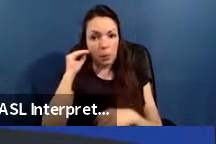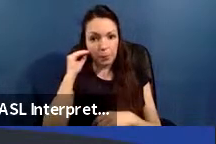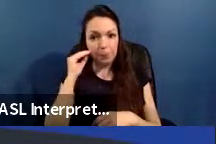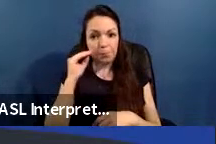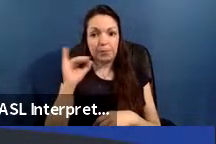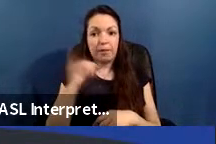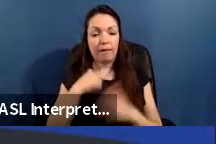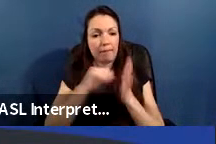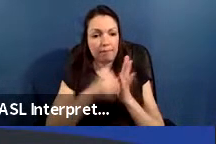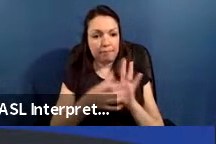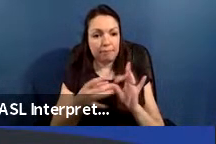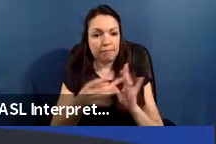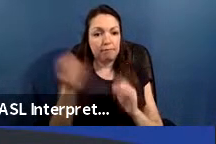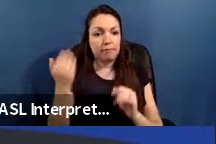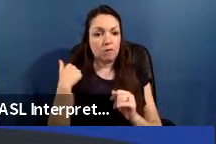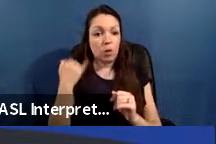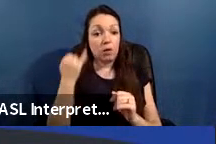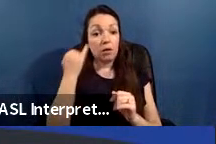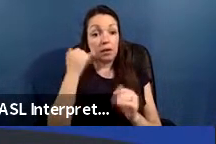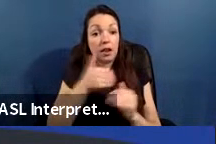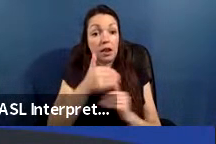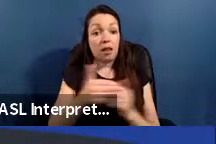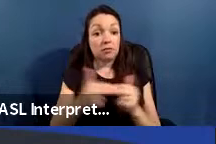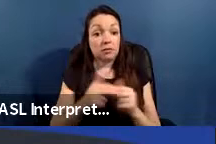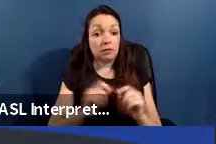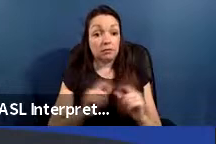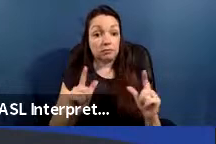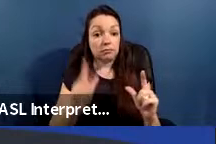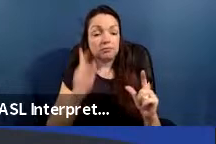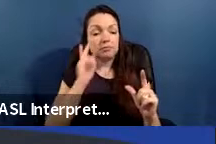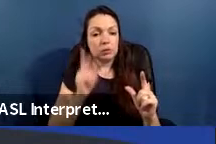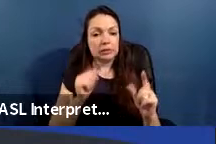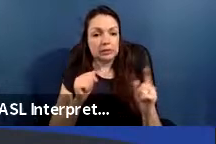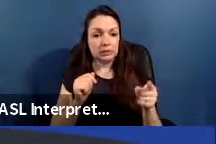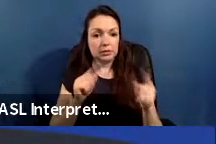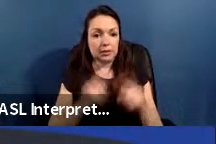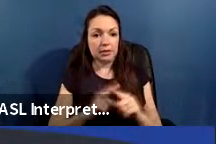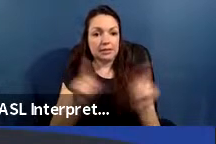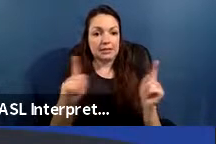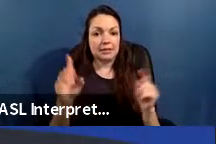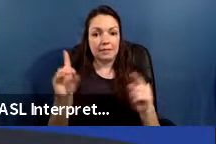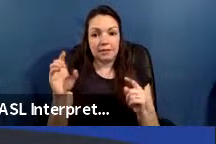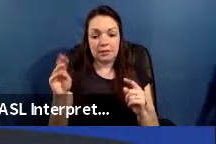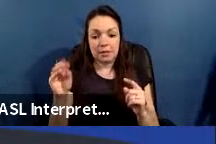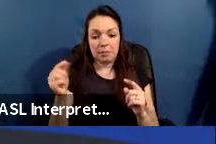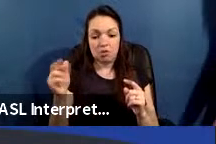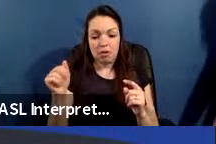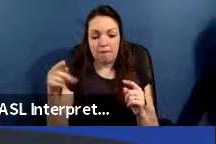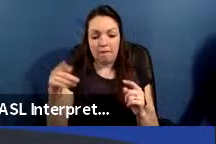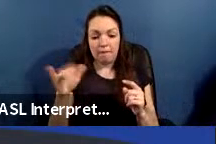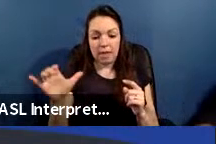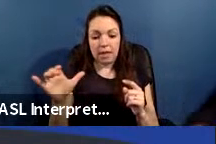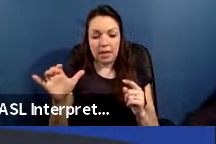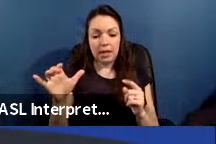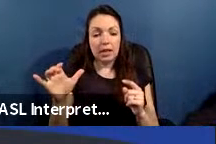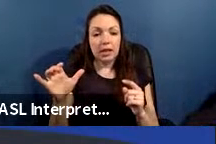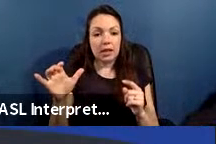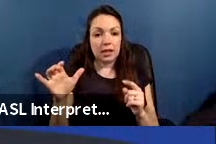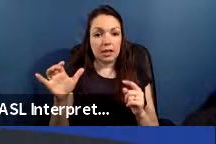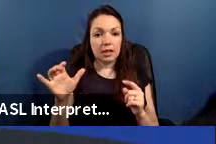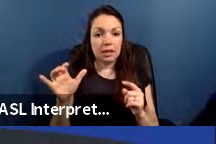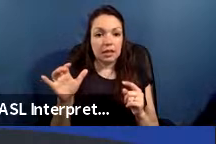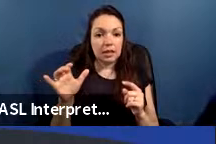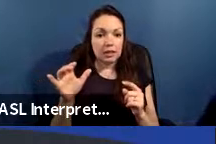we go into the next slide, we see here the different demographic factors and historical capital funding